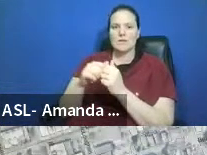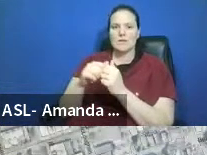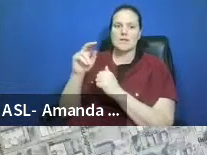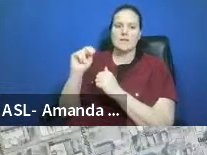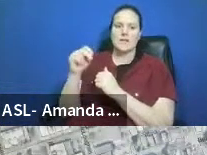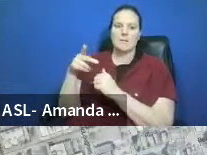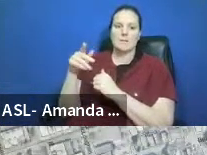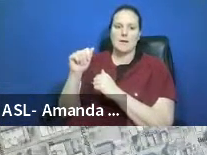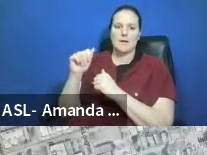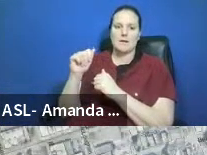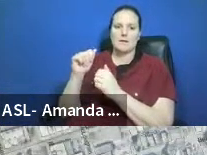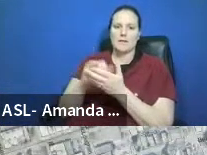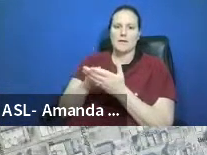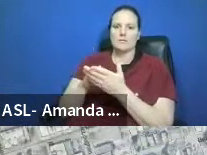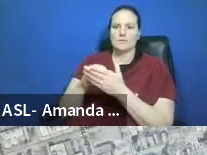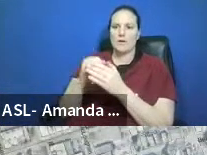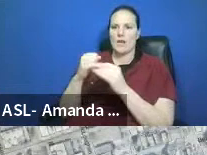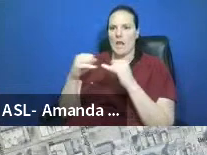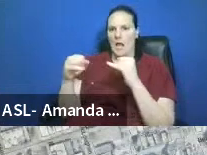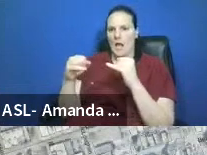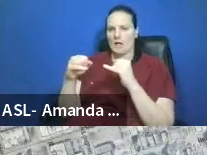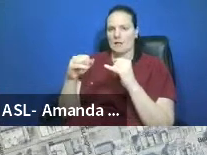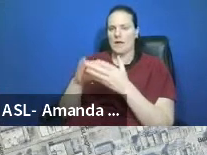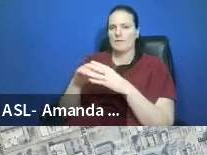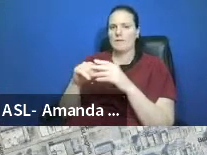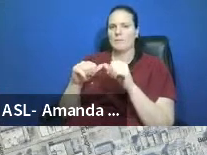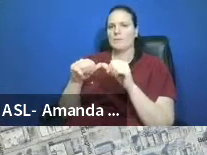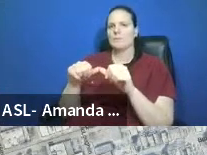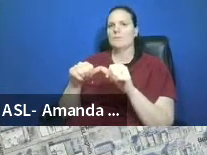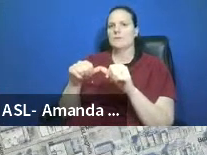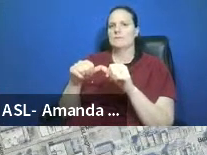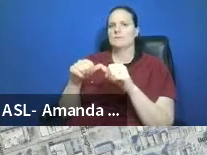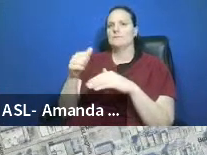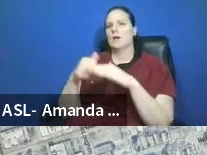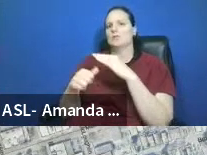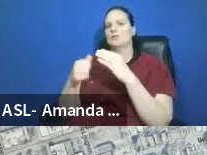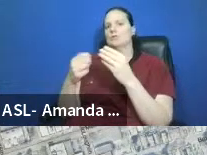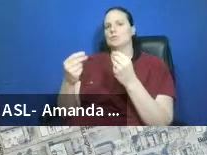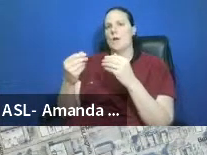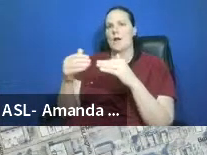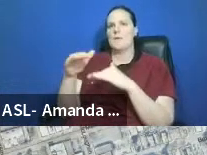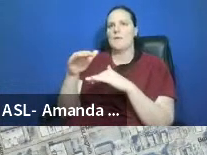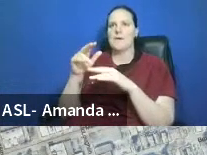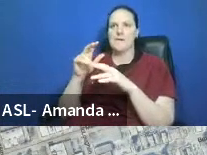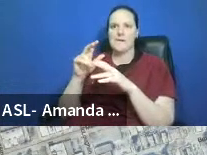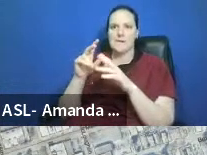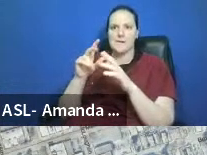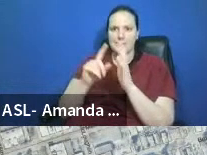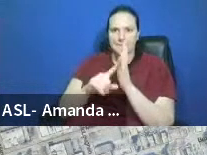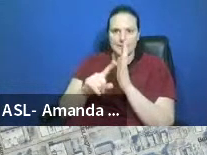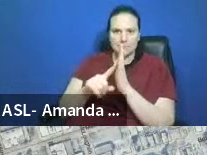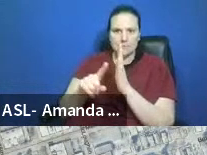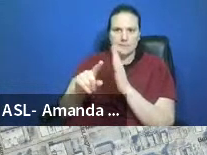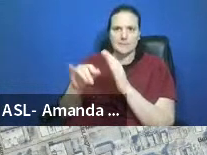There's also a dashed line that has also permanent underground investments, such